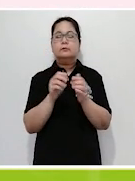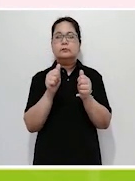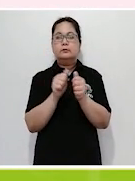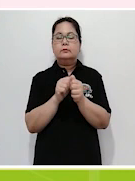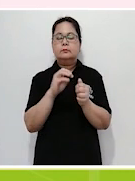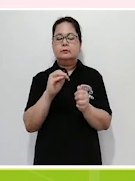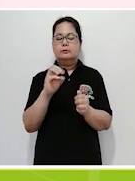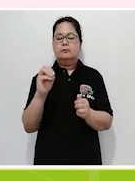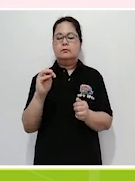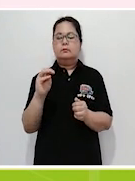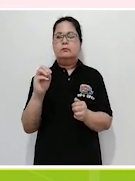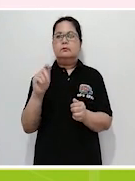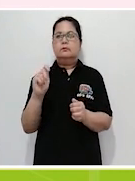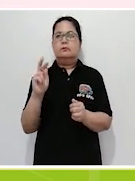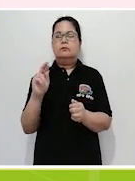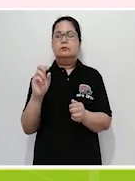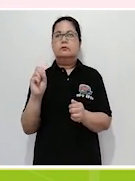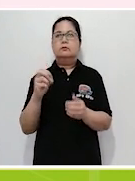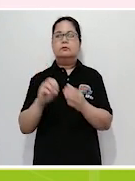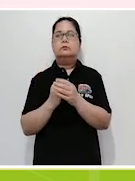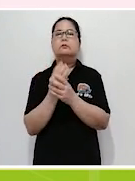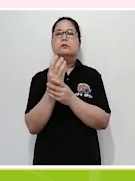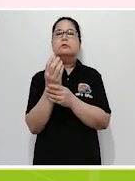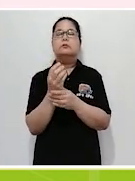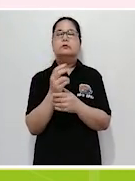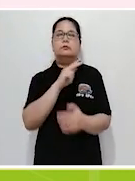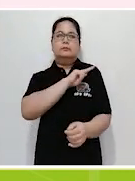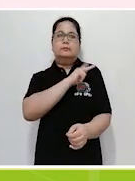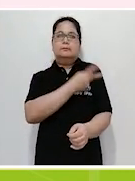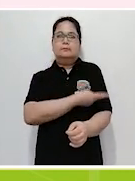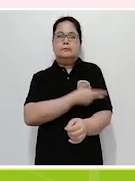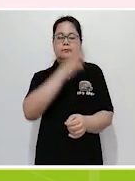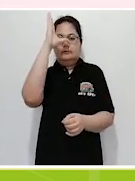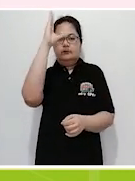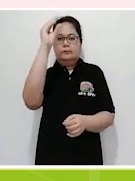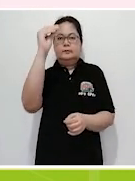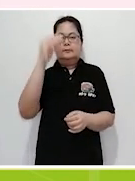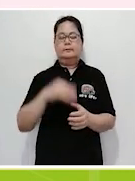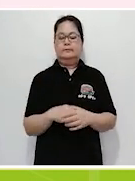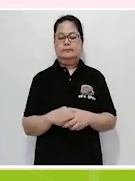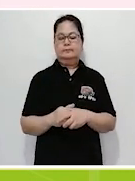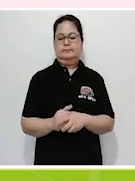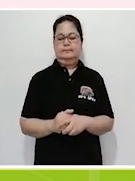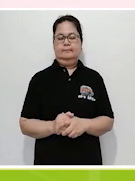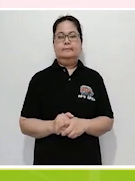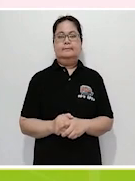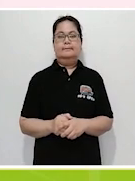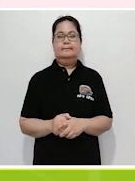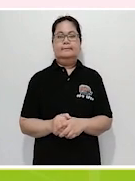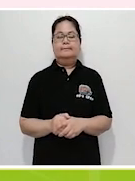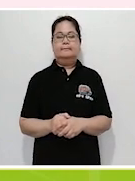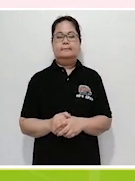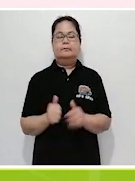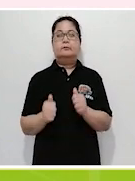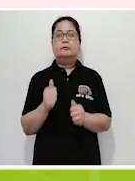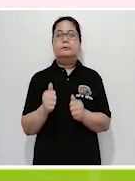It is the picture with that Momotaro grew up and became a powerful boy.